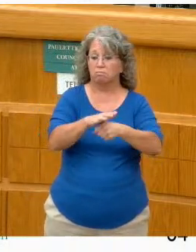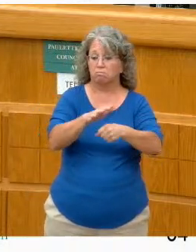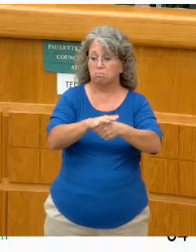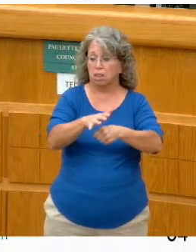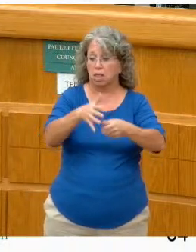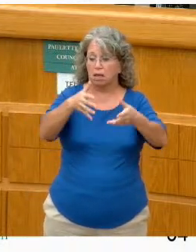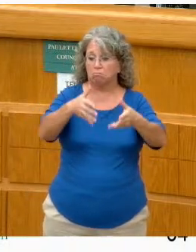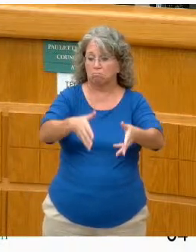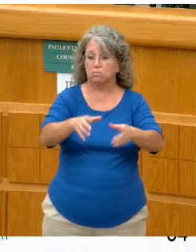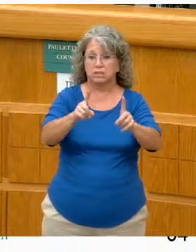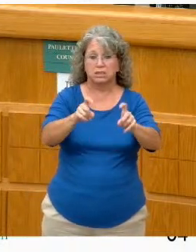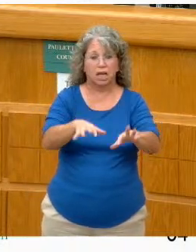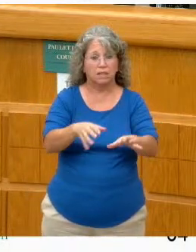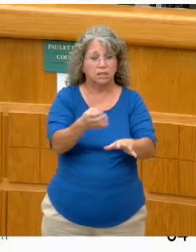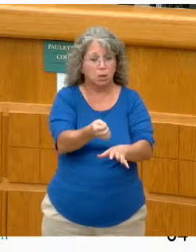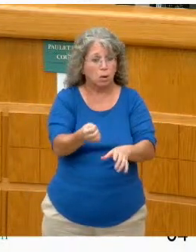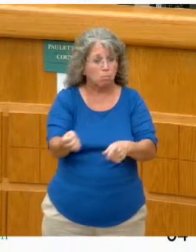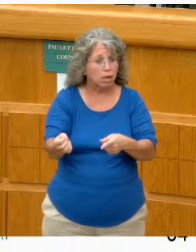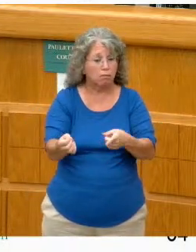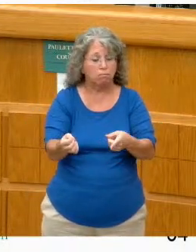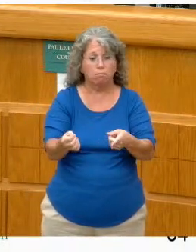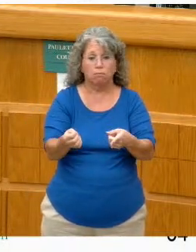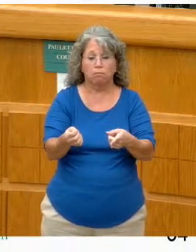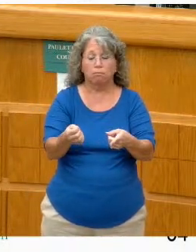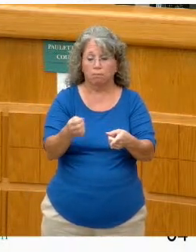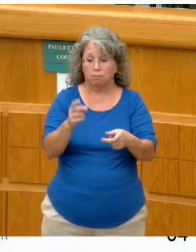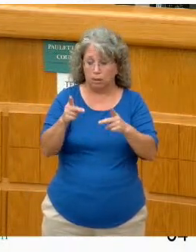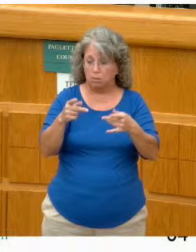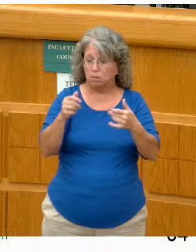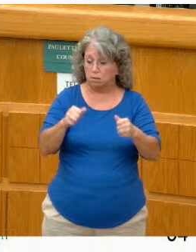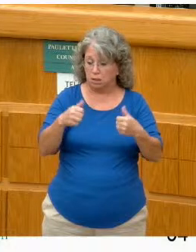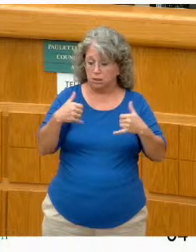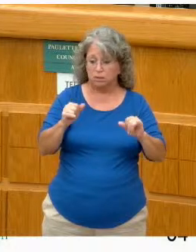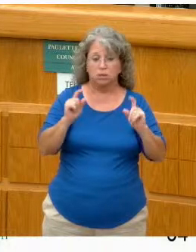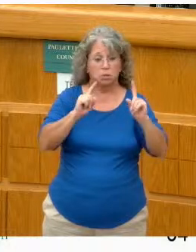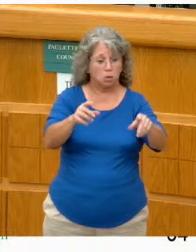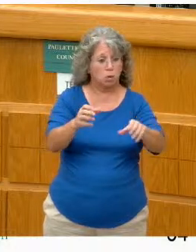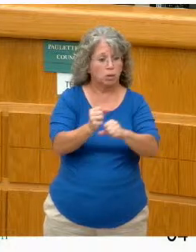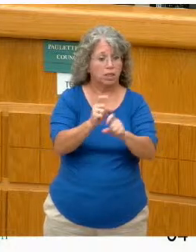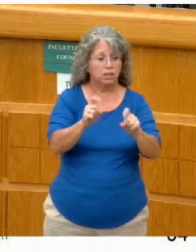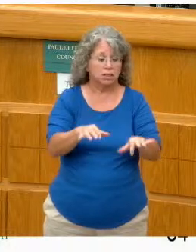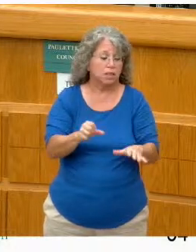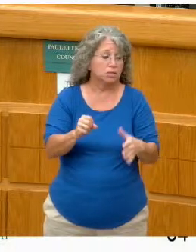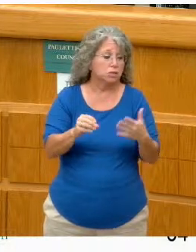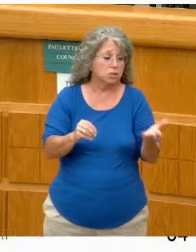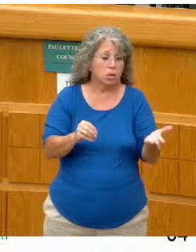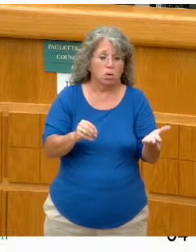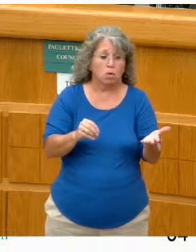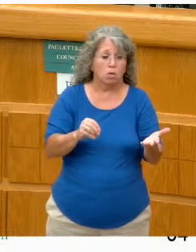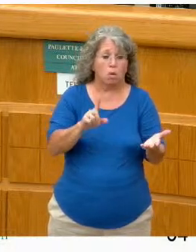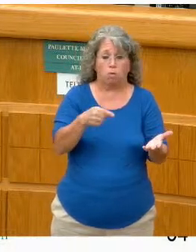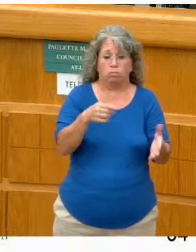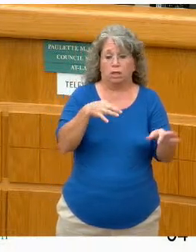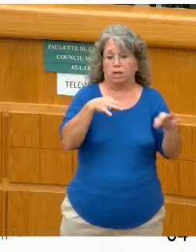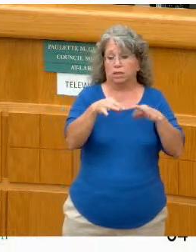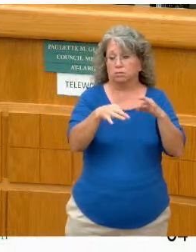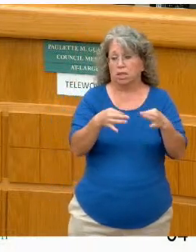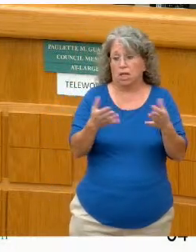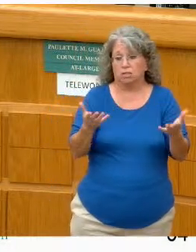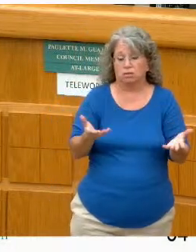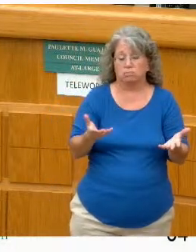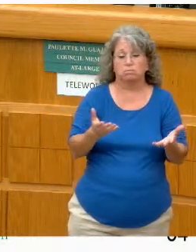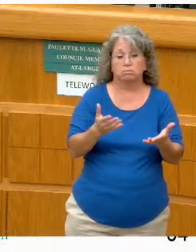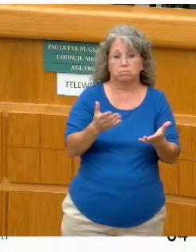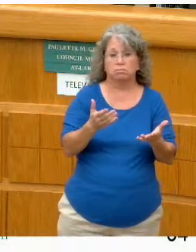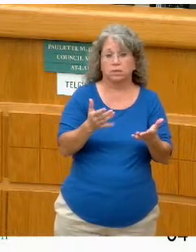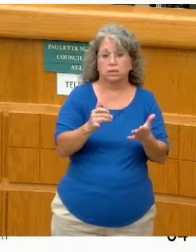and there are no efforts to discourage people from getting tested. And so the only real logical explanation for the decrease in tests is fewer